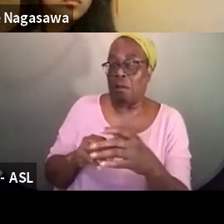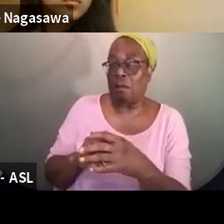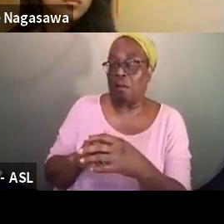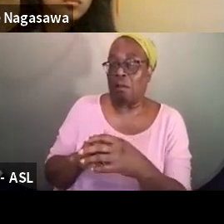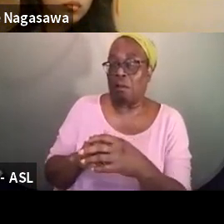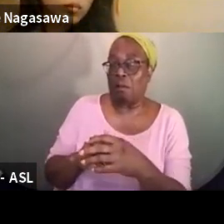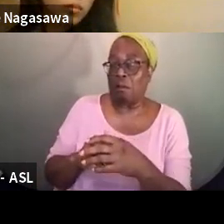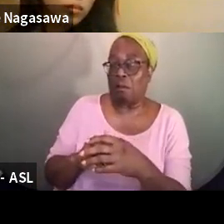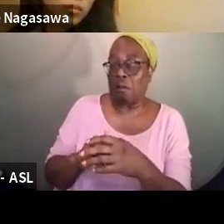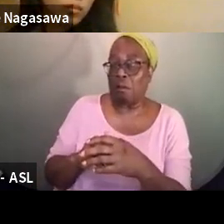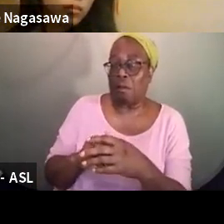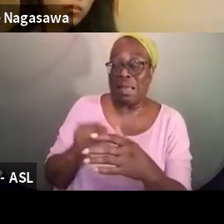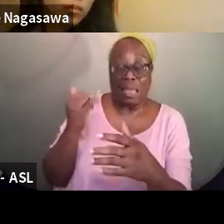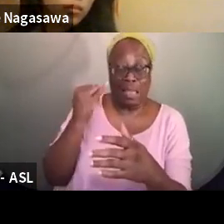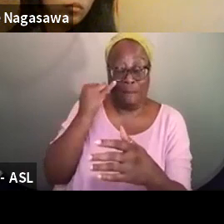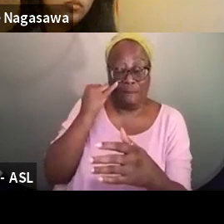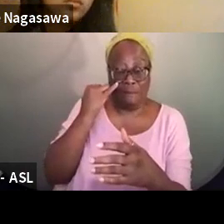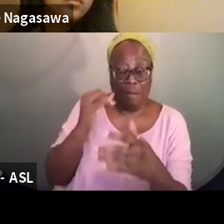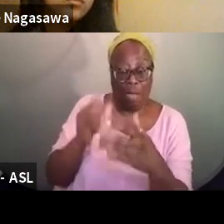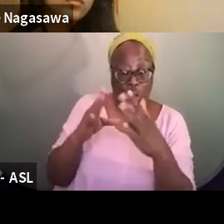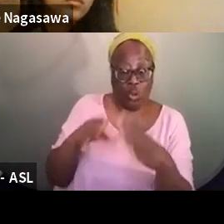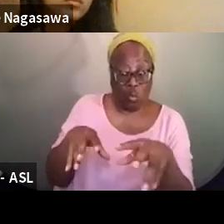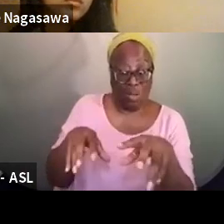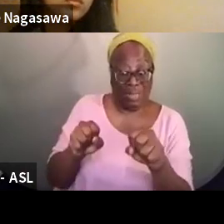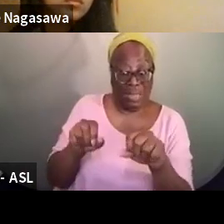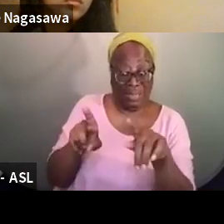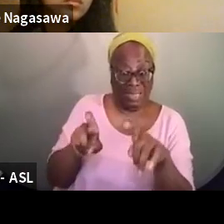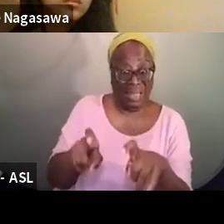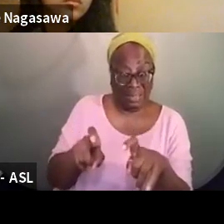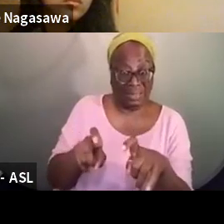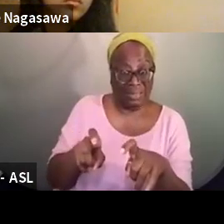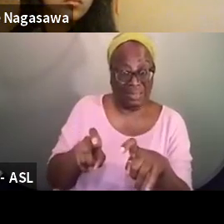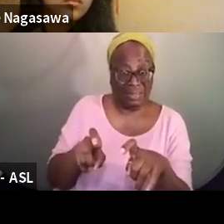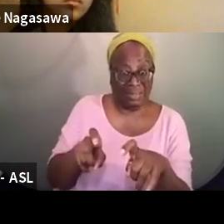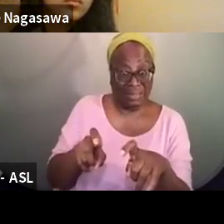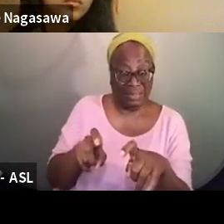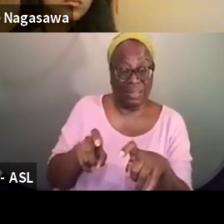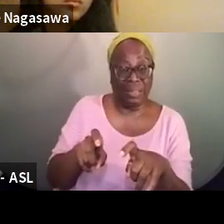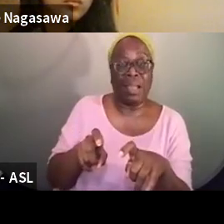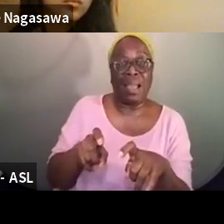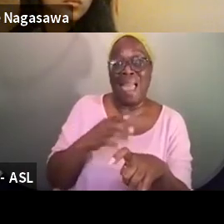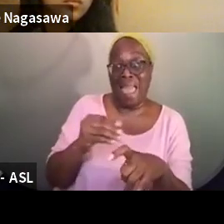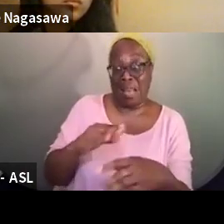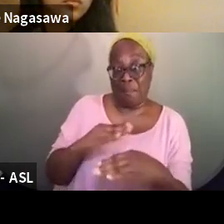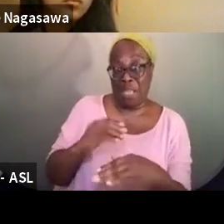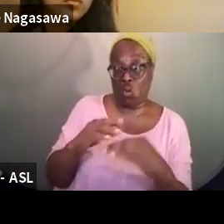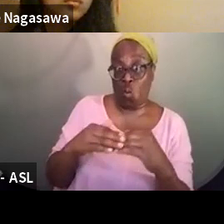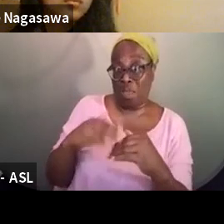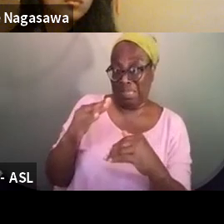the range that we have defined as B or better, or meets or exceeds.